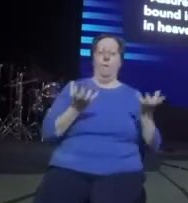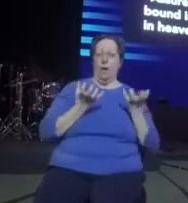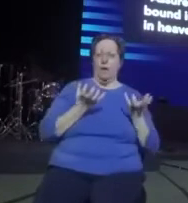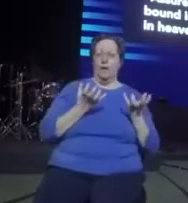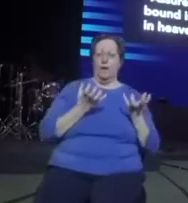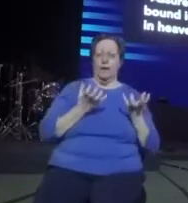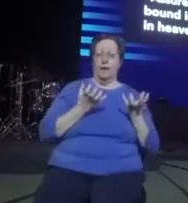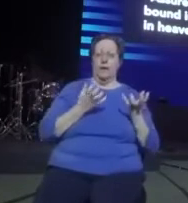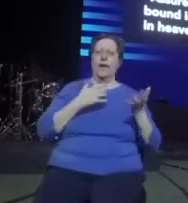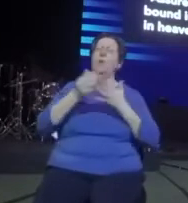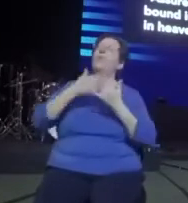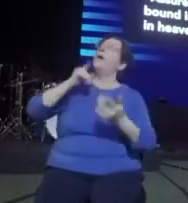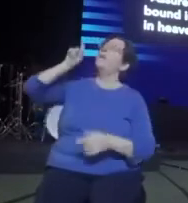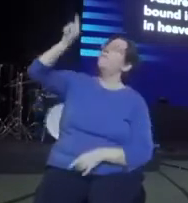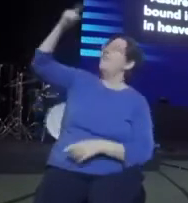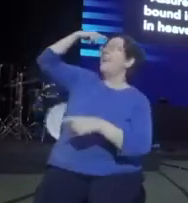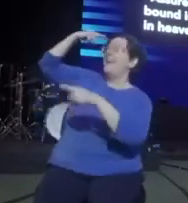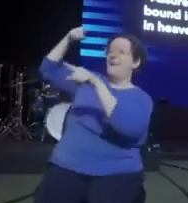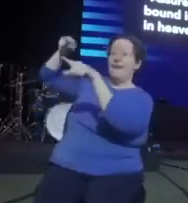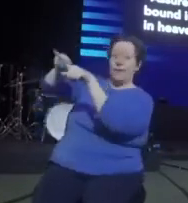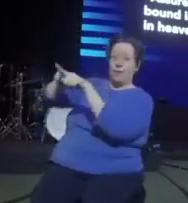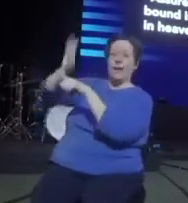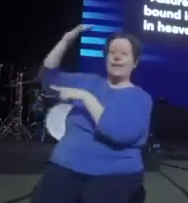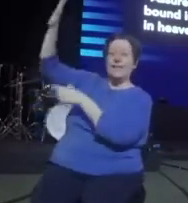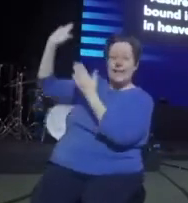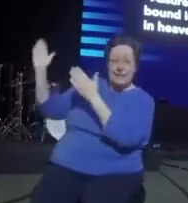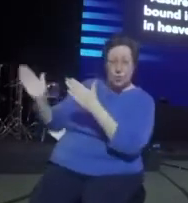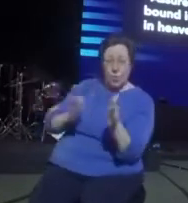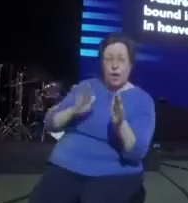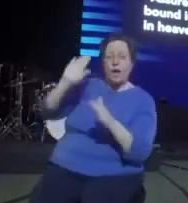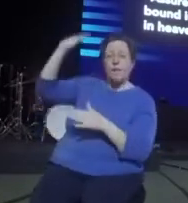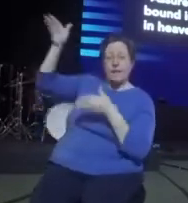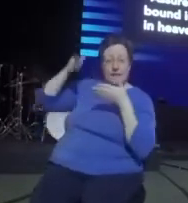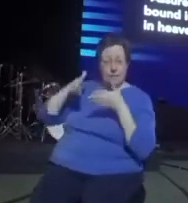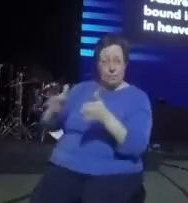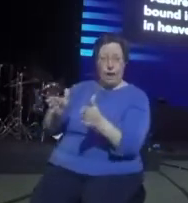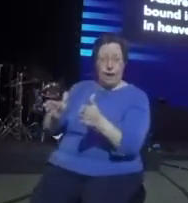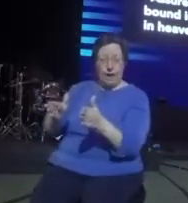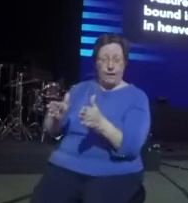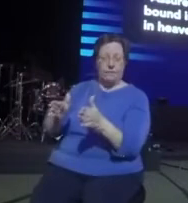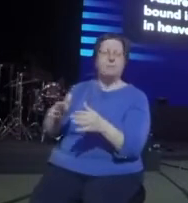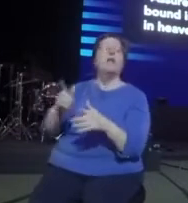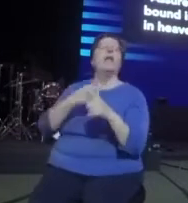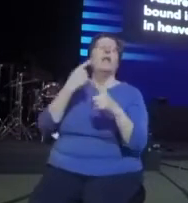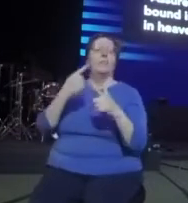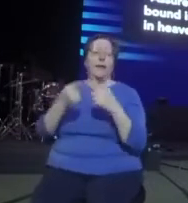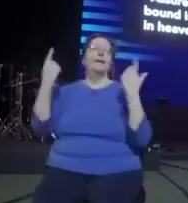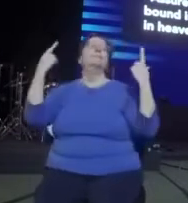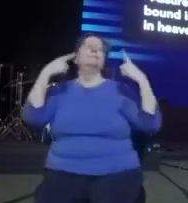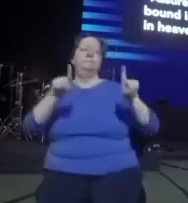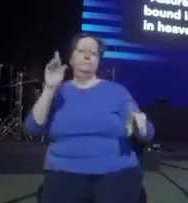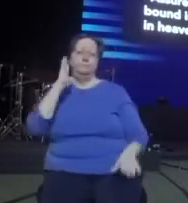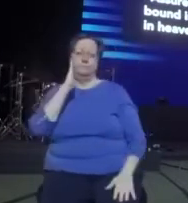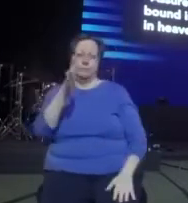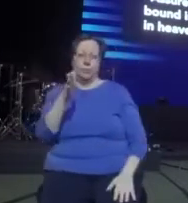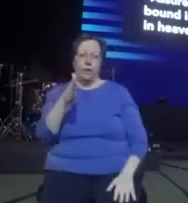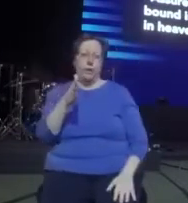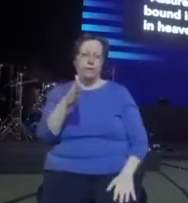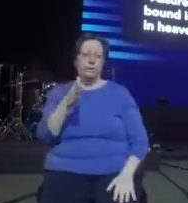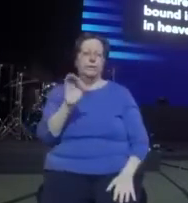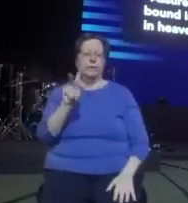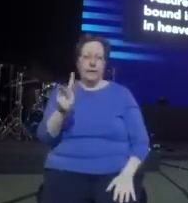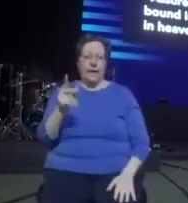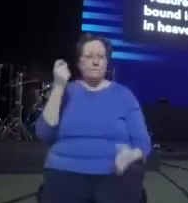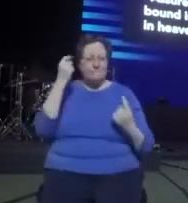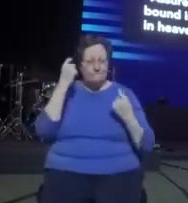It's whatever God agrees to, that's his will, his way, his plan. Is anybody listening? Come on. So let's don't